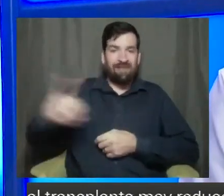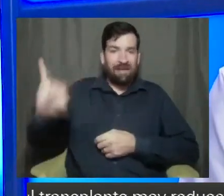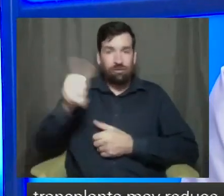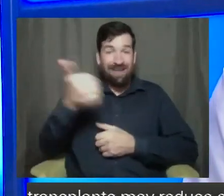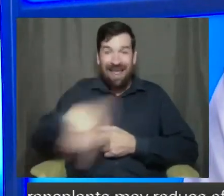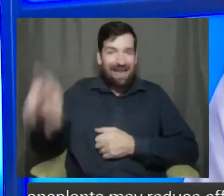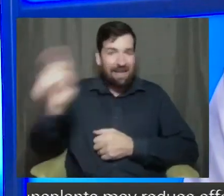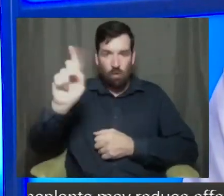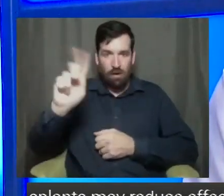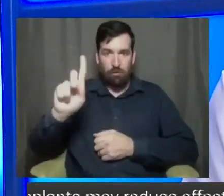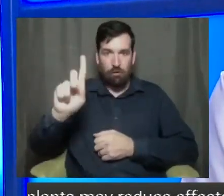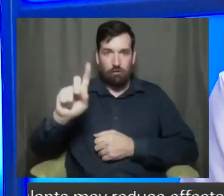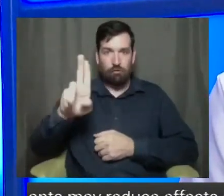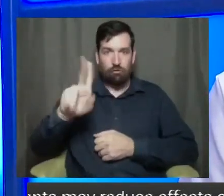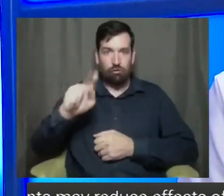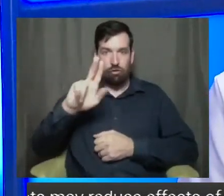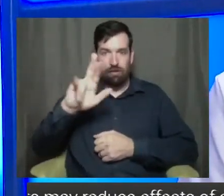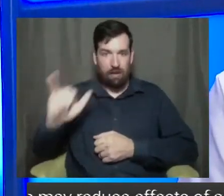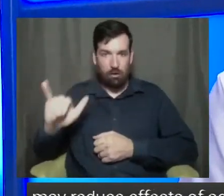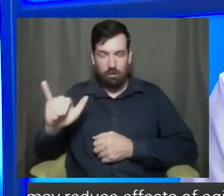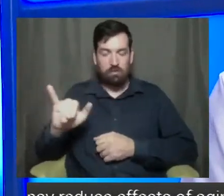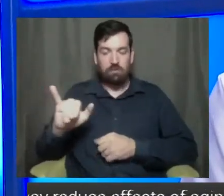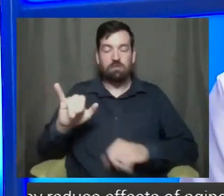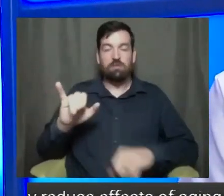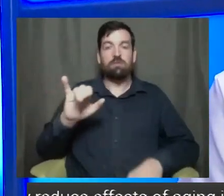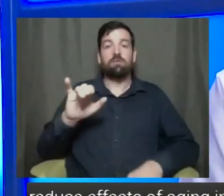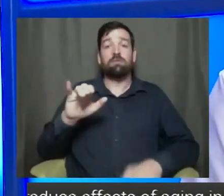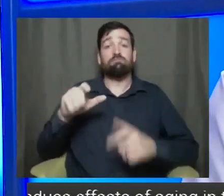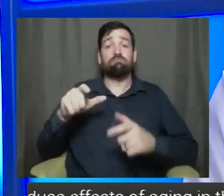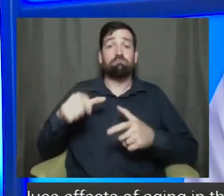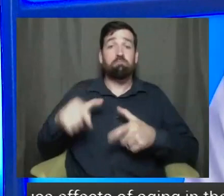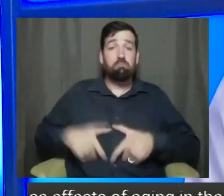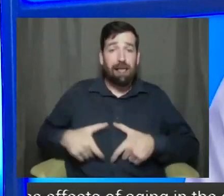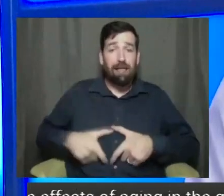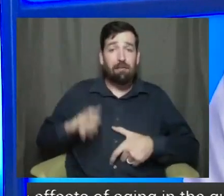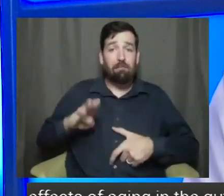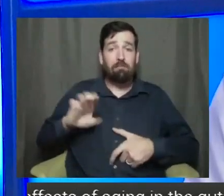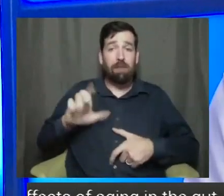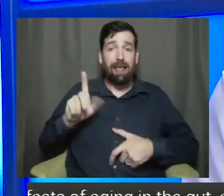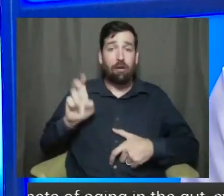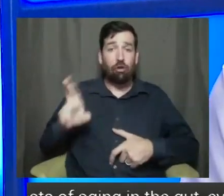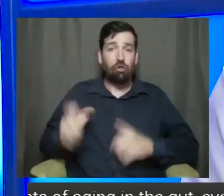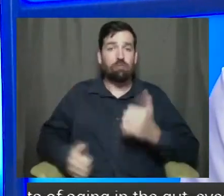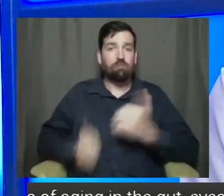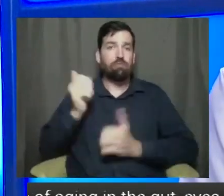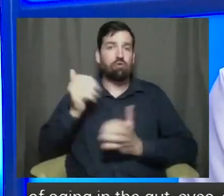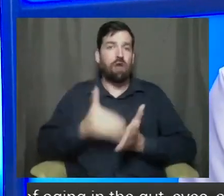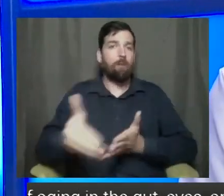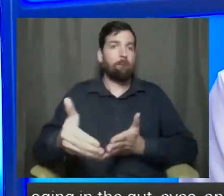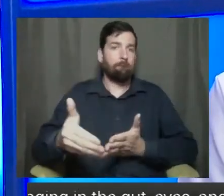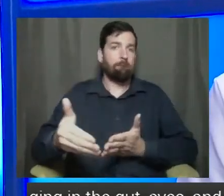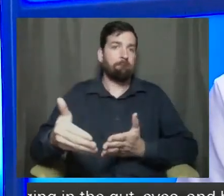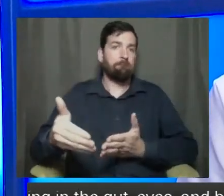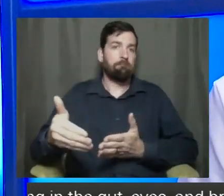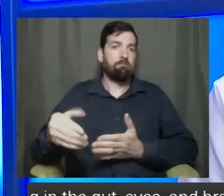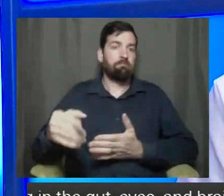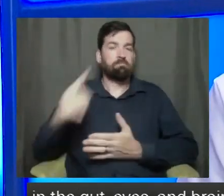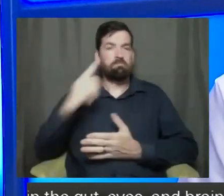tract. Cystitis, or infection of the bladder, is most common, and that's what we think of when we think of strong